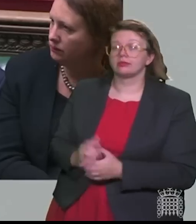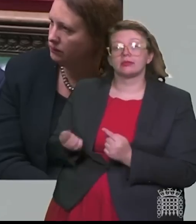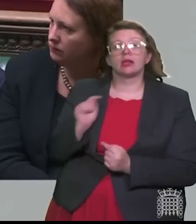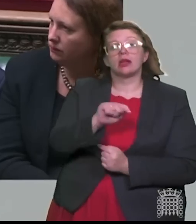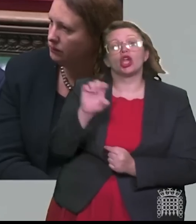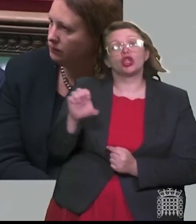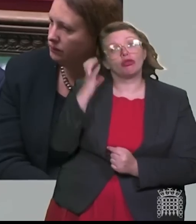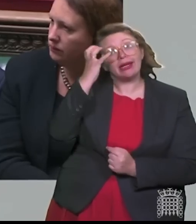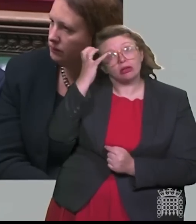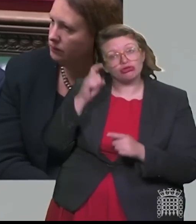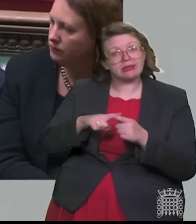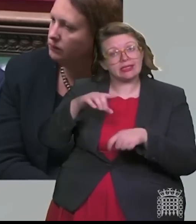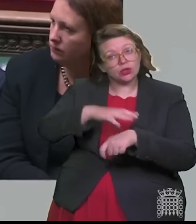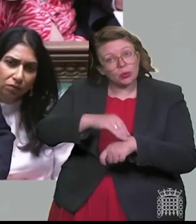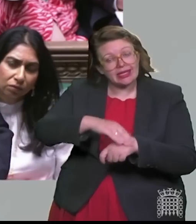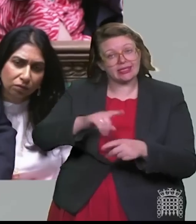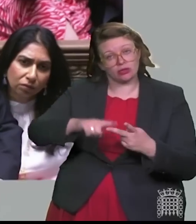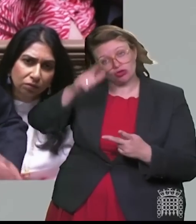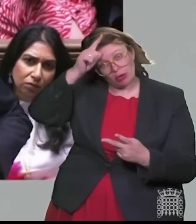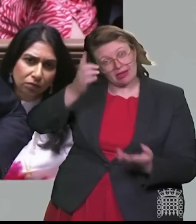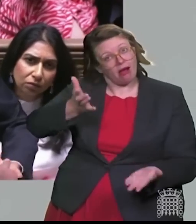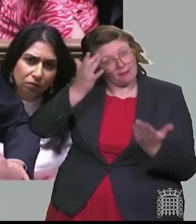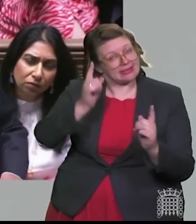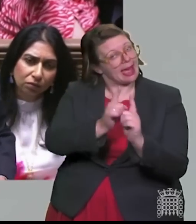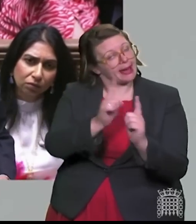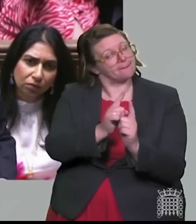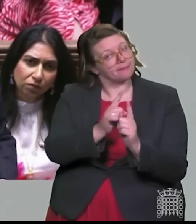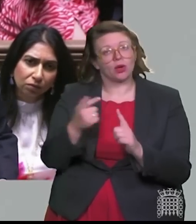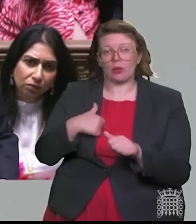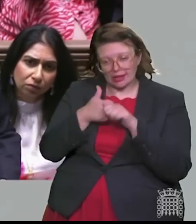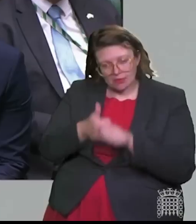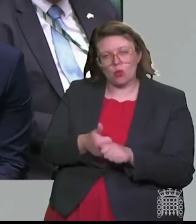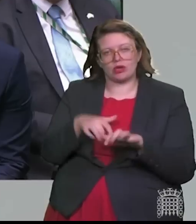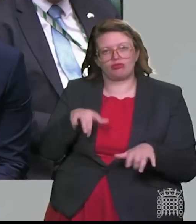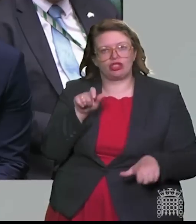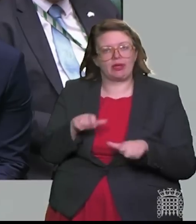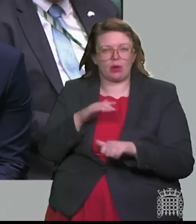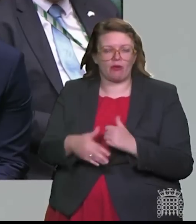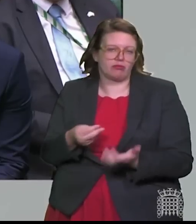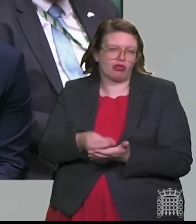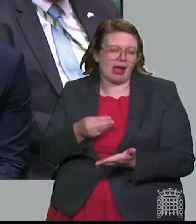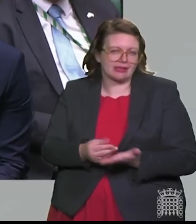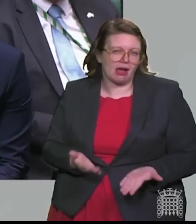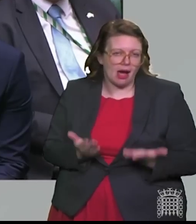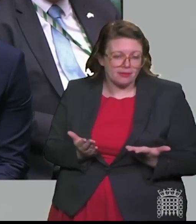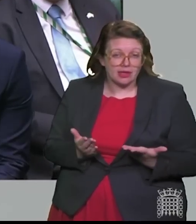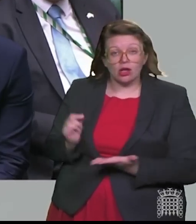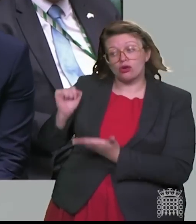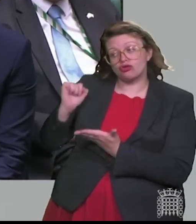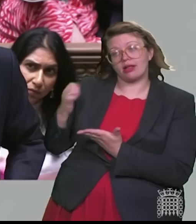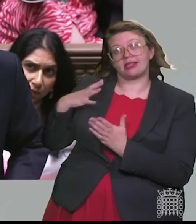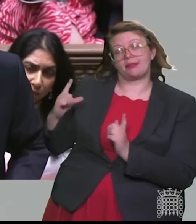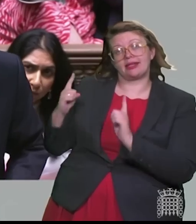European countries like Sweden and Germany. We are providing significant support to help people with the cost of living, and the Chancellor has met